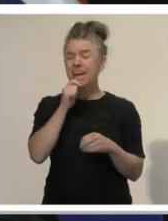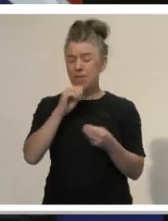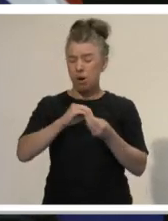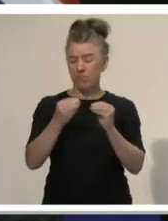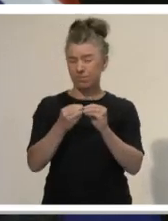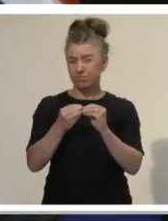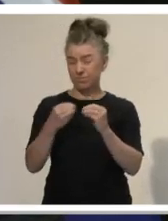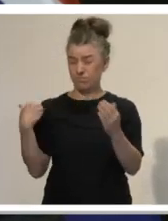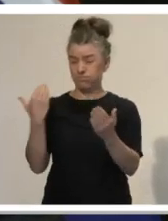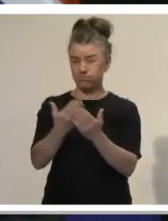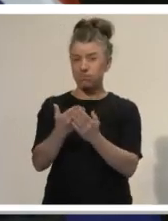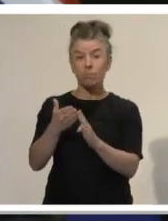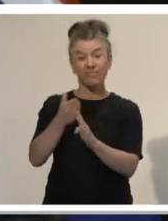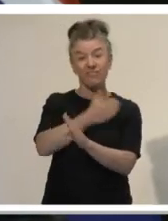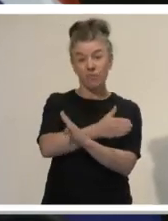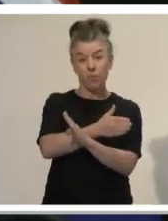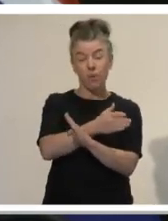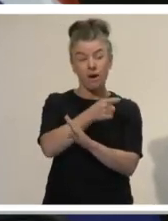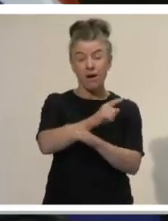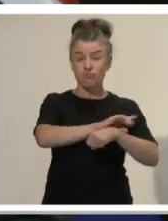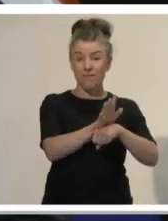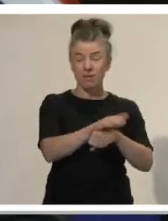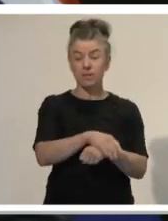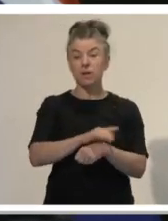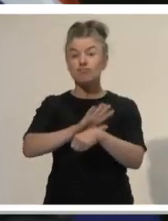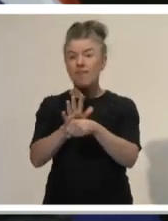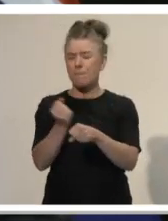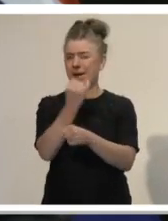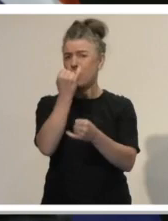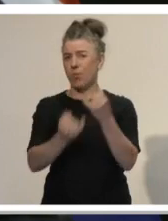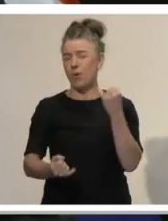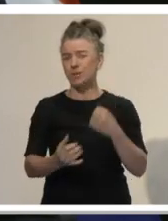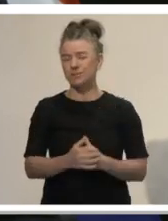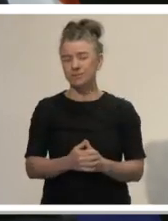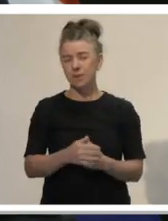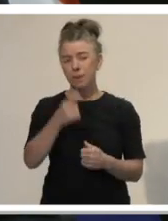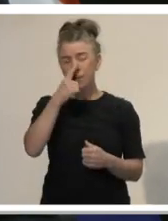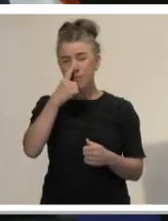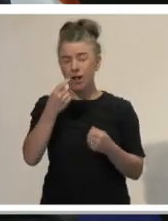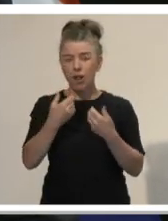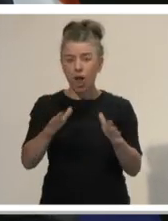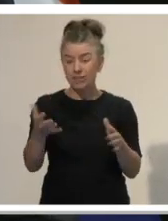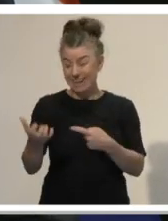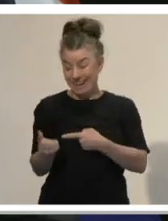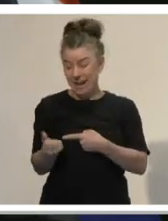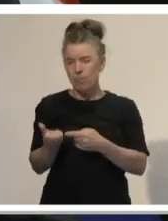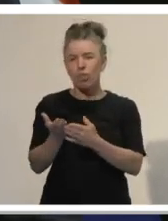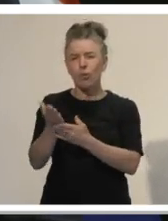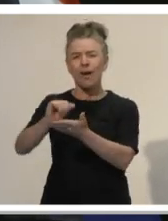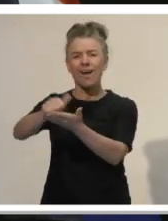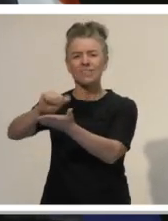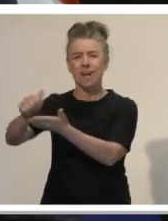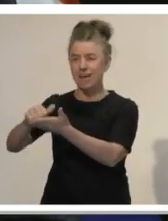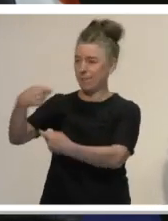COVID-19, but the disruption from COVID has compounded the difficulties with significant losses of advertising. Without